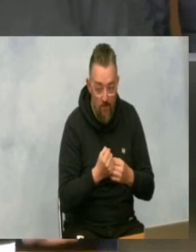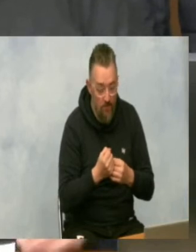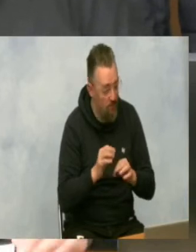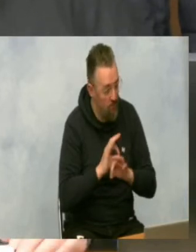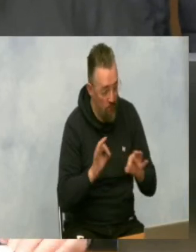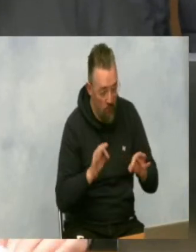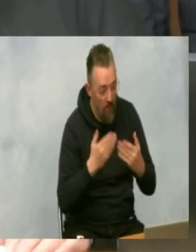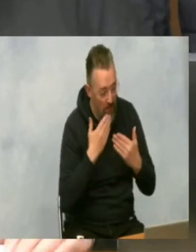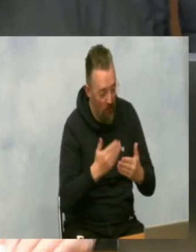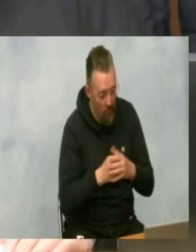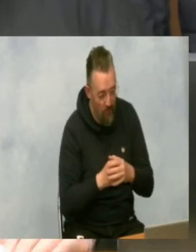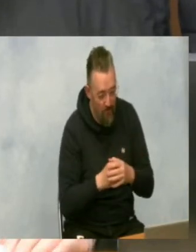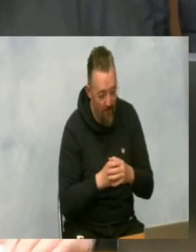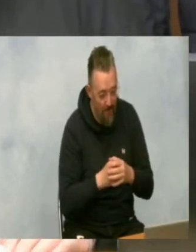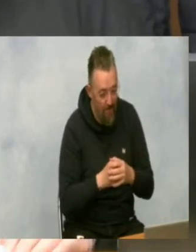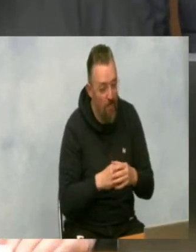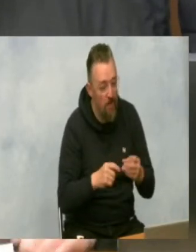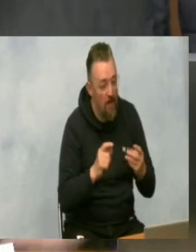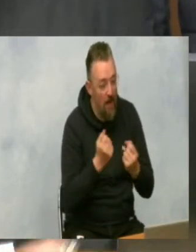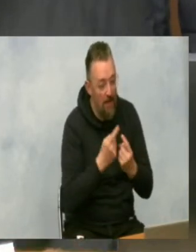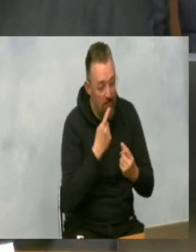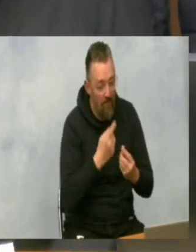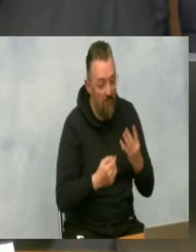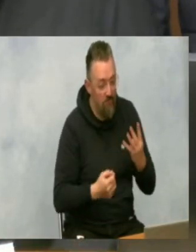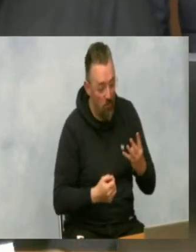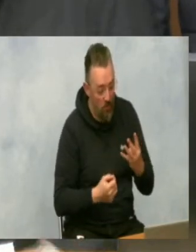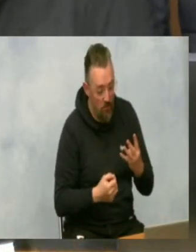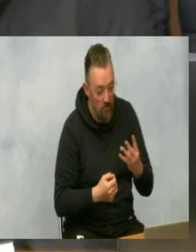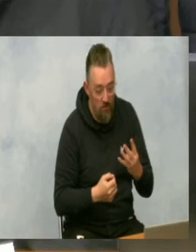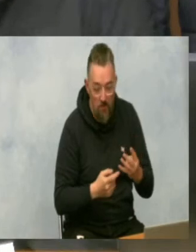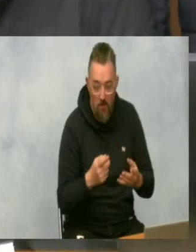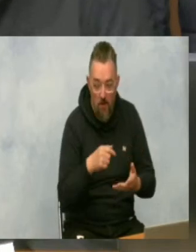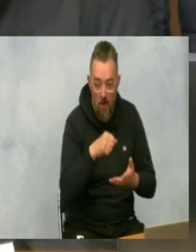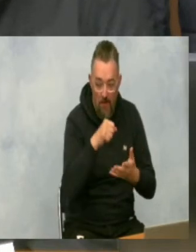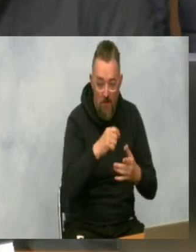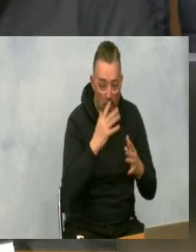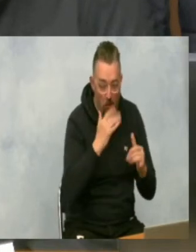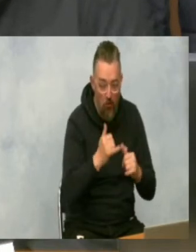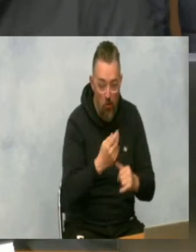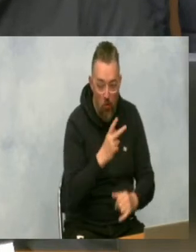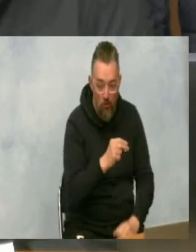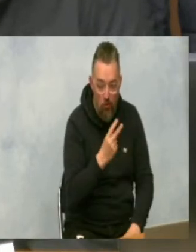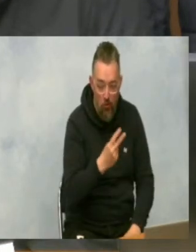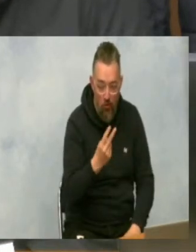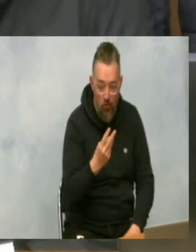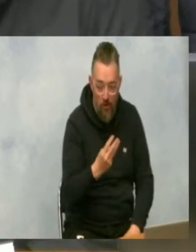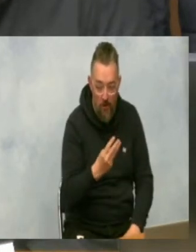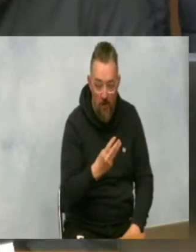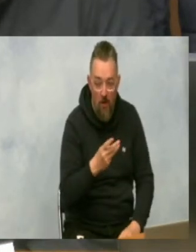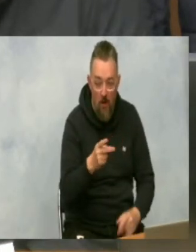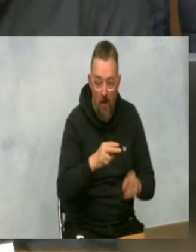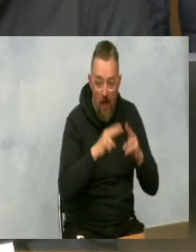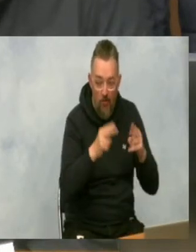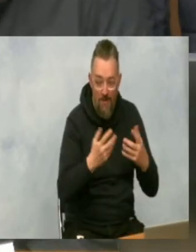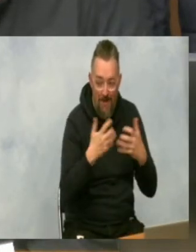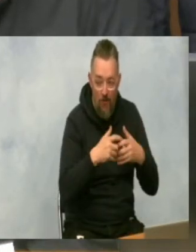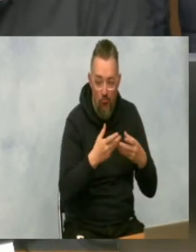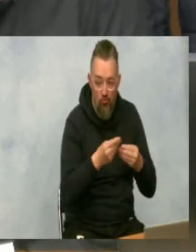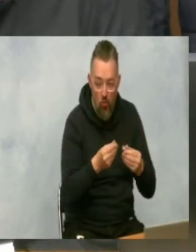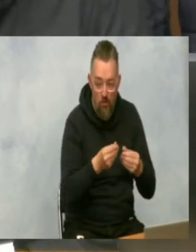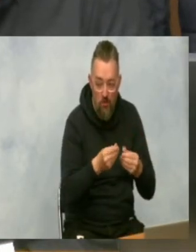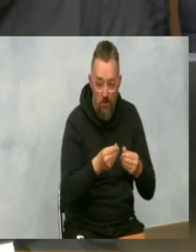No, thank you very much. Item 4, revenue budget monitoring 22-23 housing and technical resources. This is the housing revenue